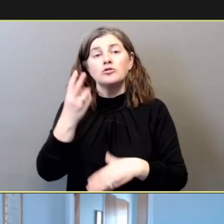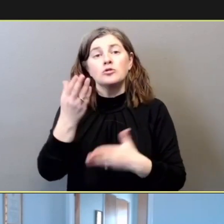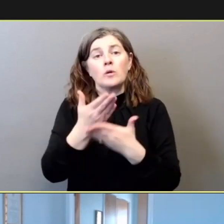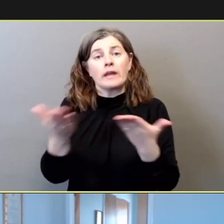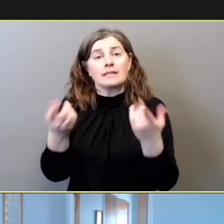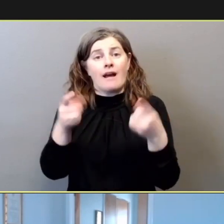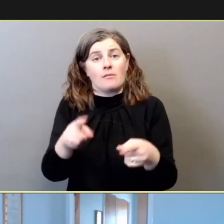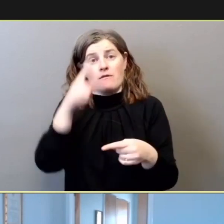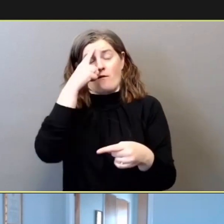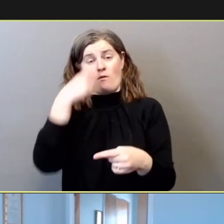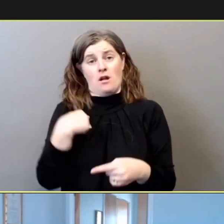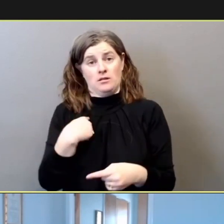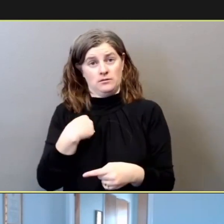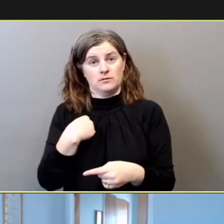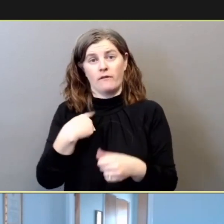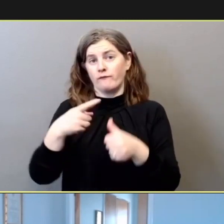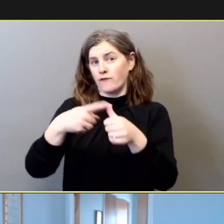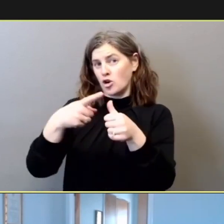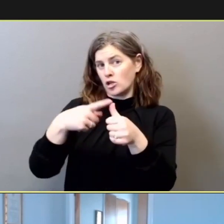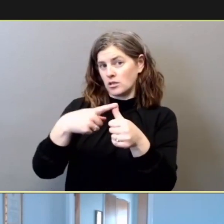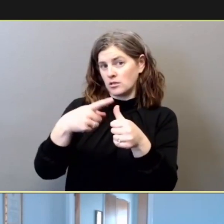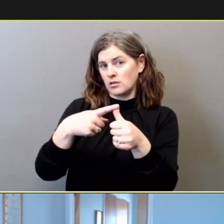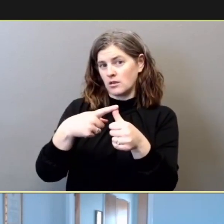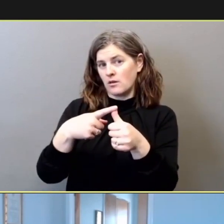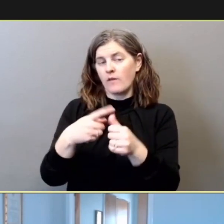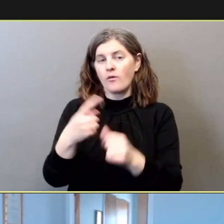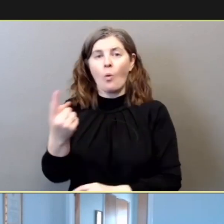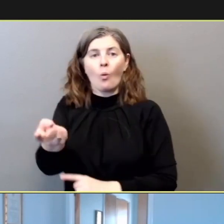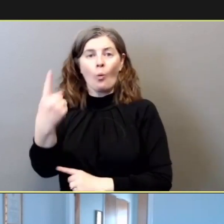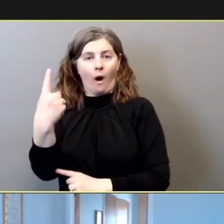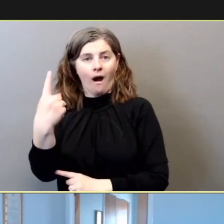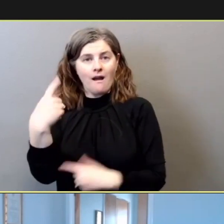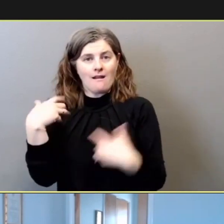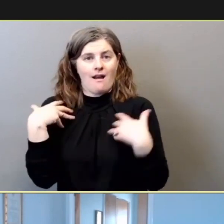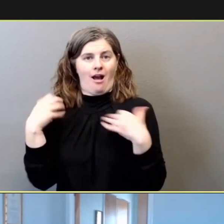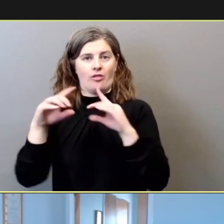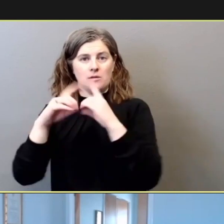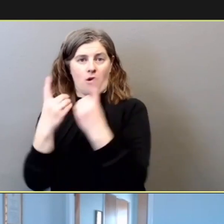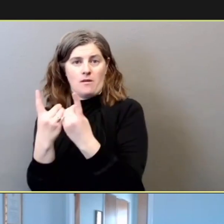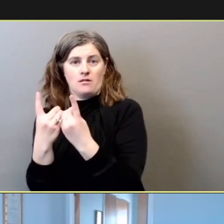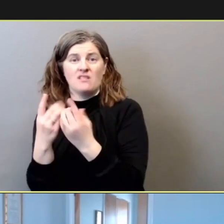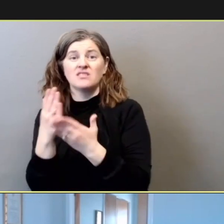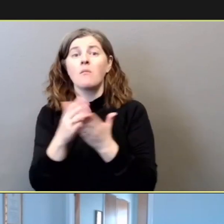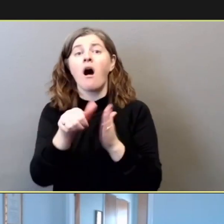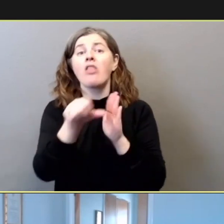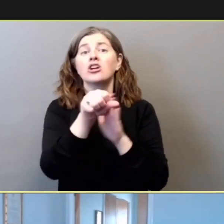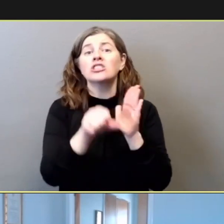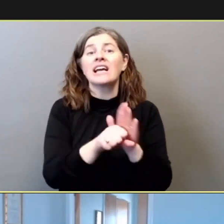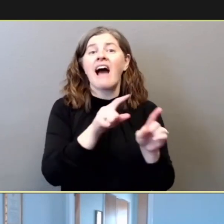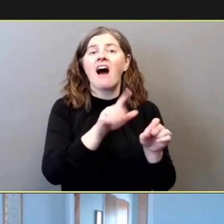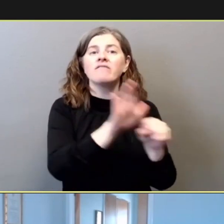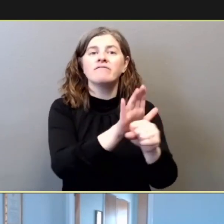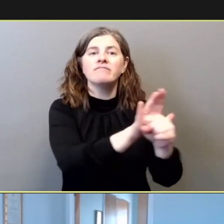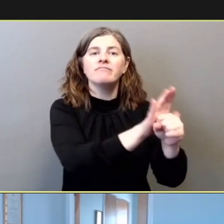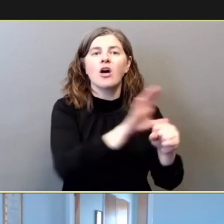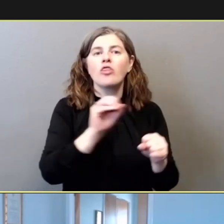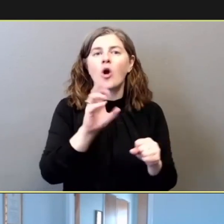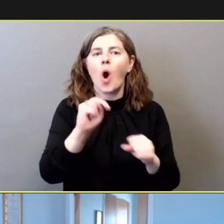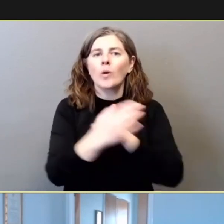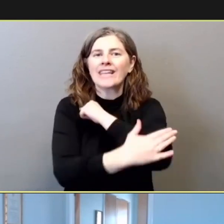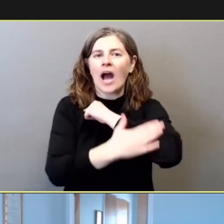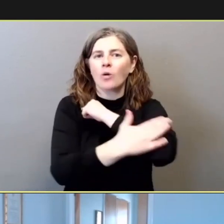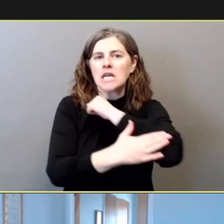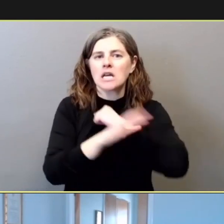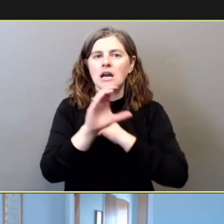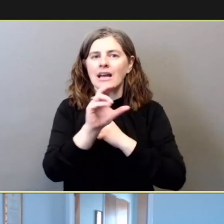us. Number one, in New Mexico, we have a single health department. In other states, they have county by county health departments, and I'm not sure